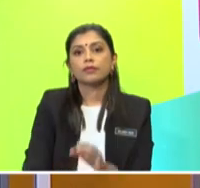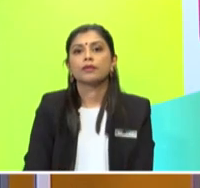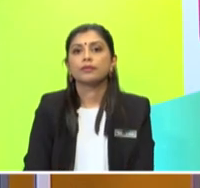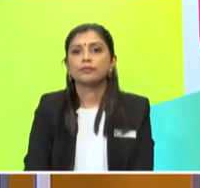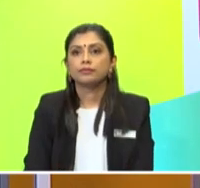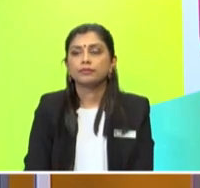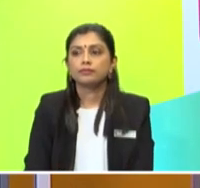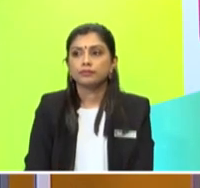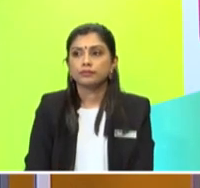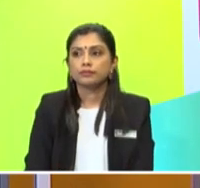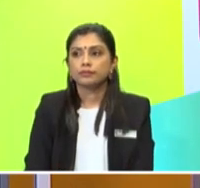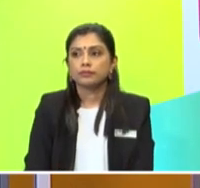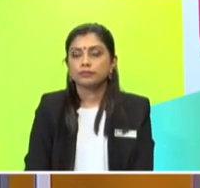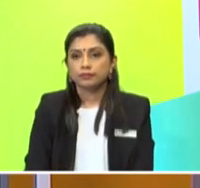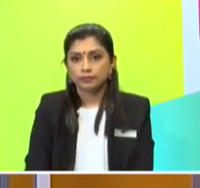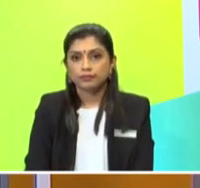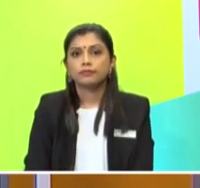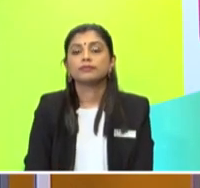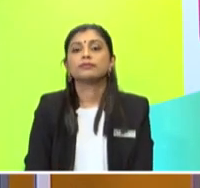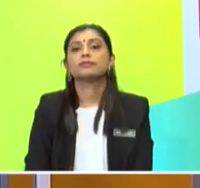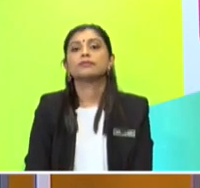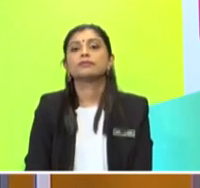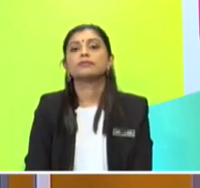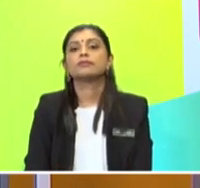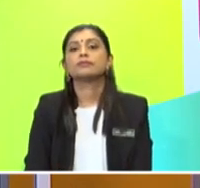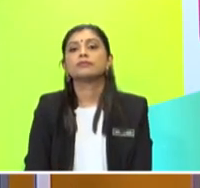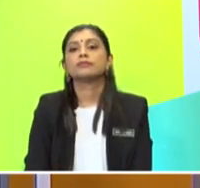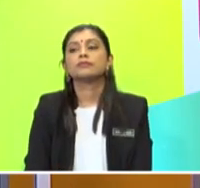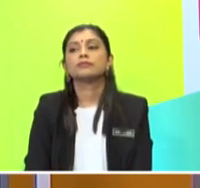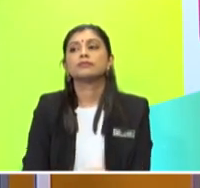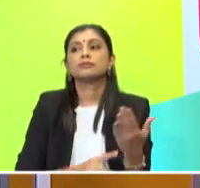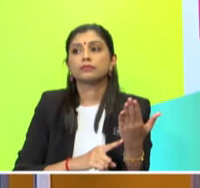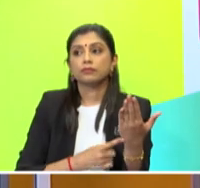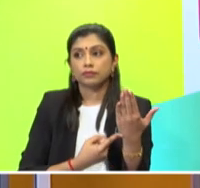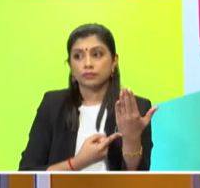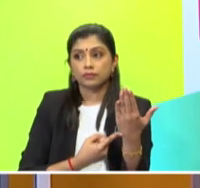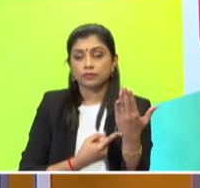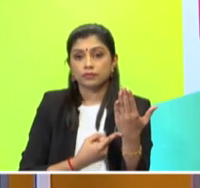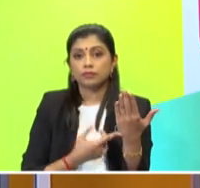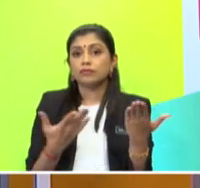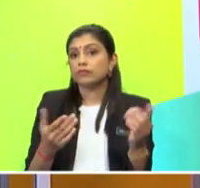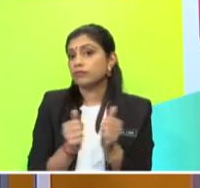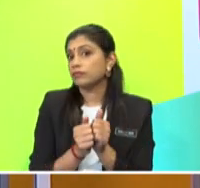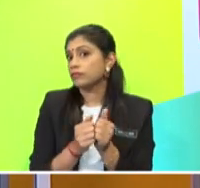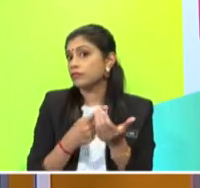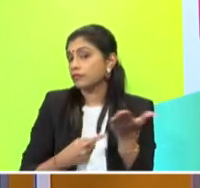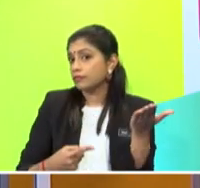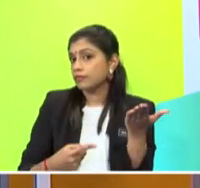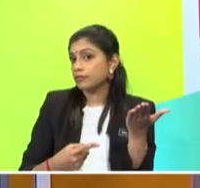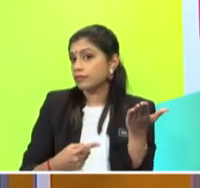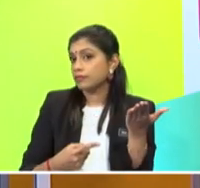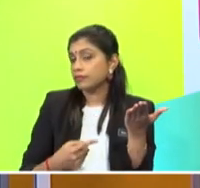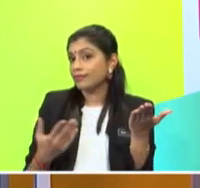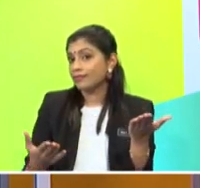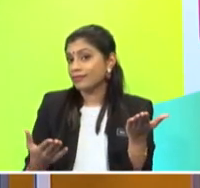language expressions, this is your cohesive devices. You start this with language expressions, and the next one should proceed